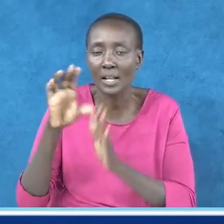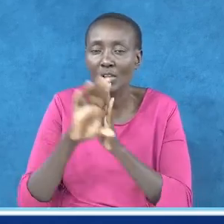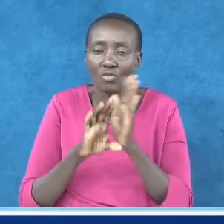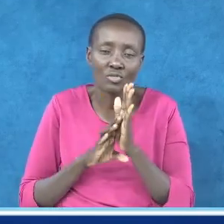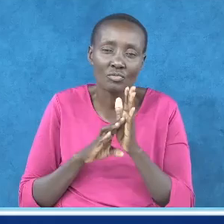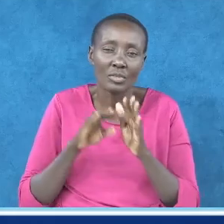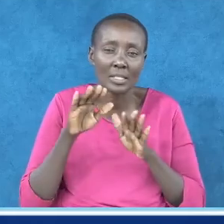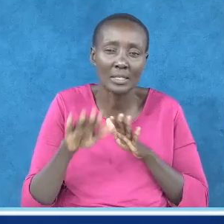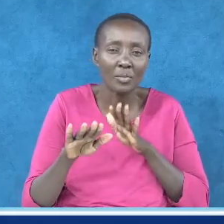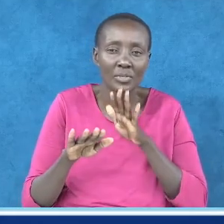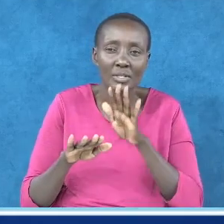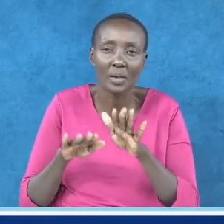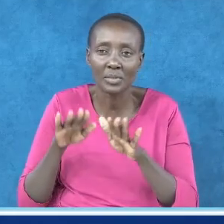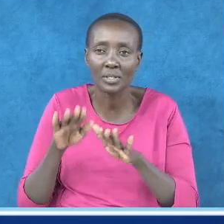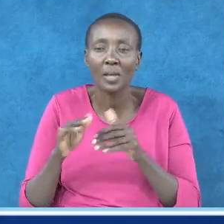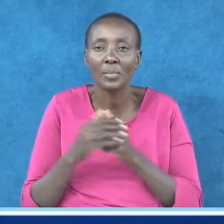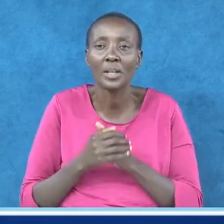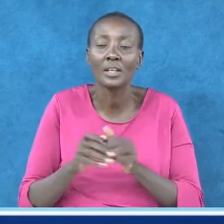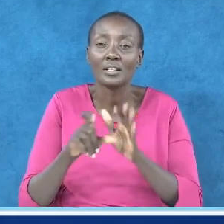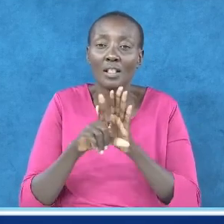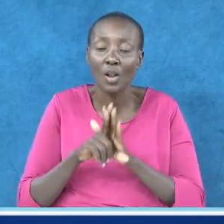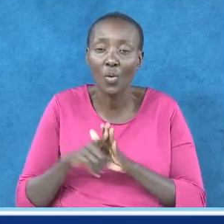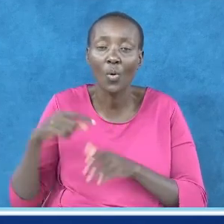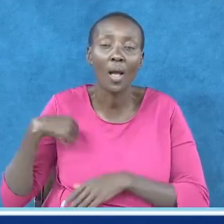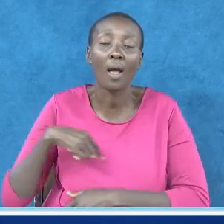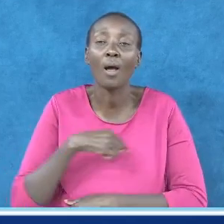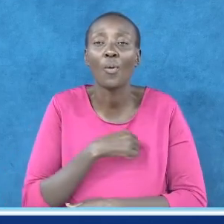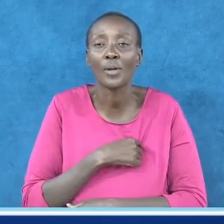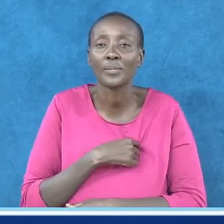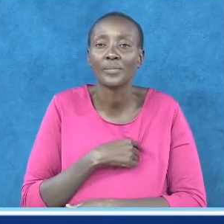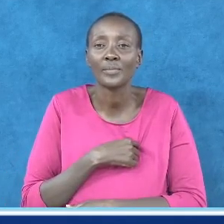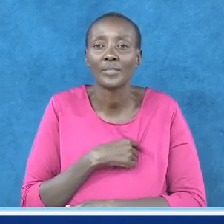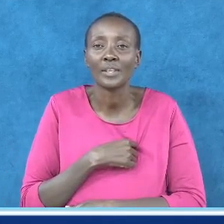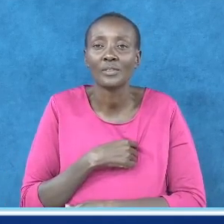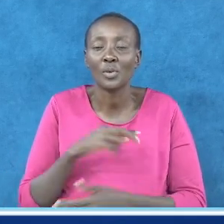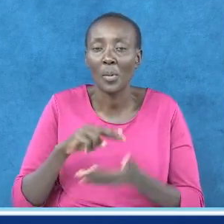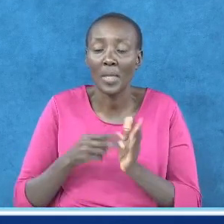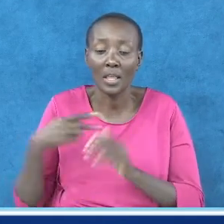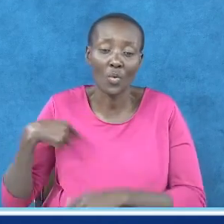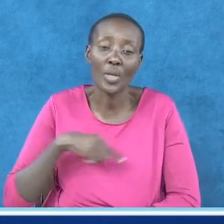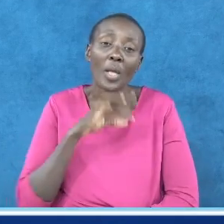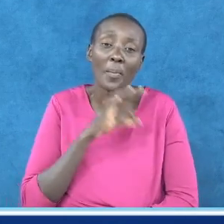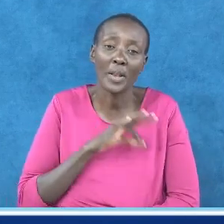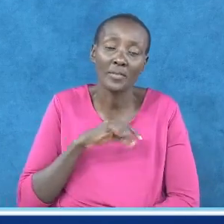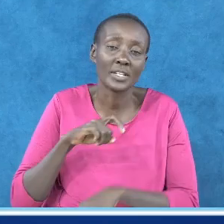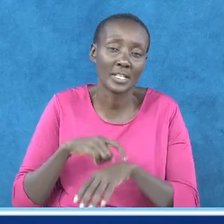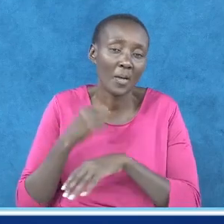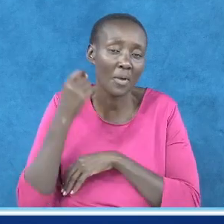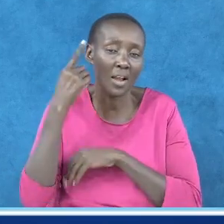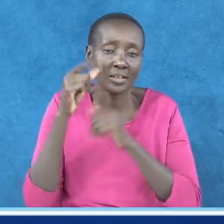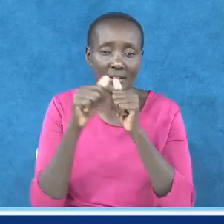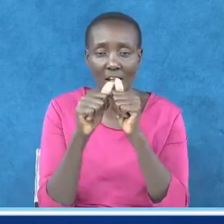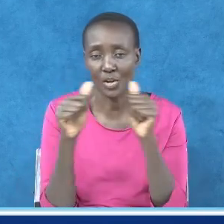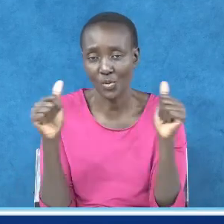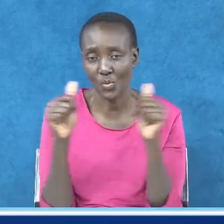bit, because it involves us. It is the law of the land, and so it is of our benefit that we get to understand it